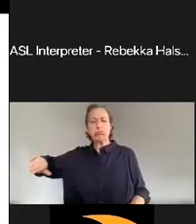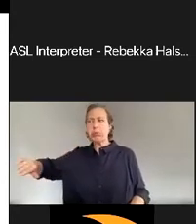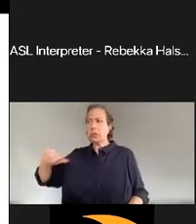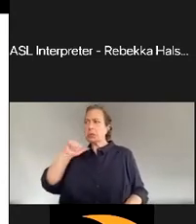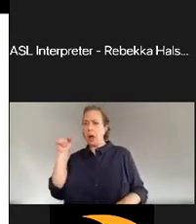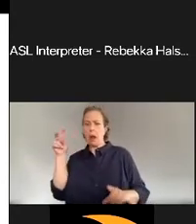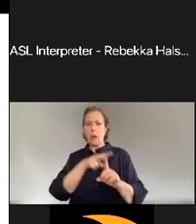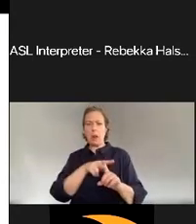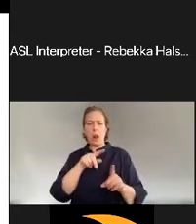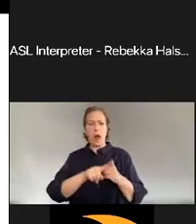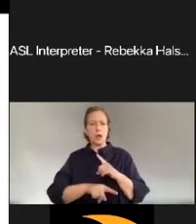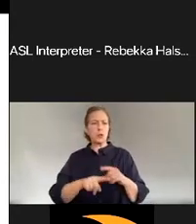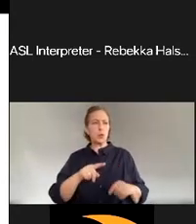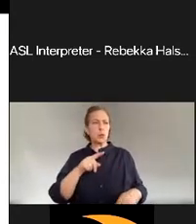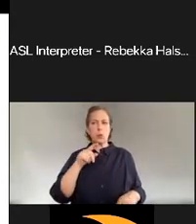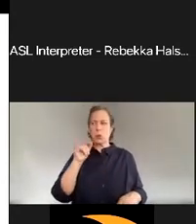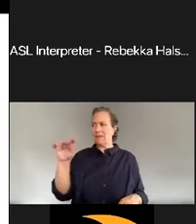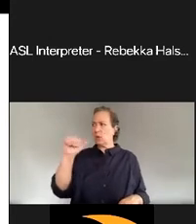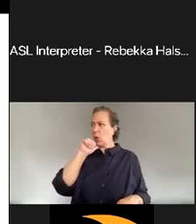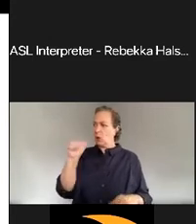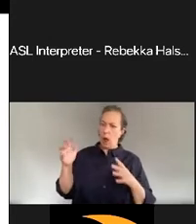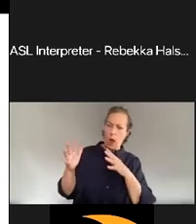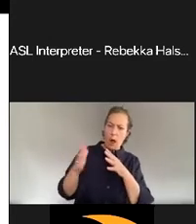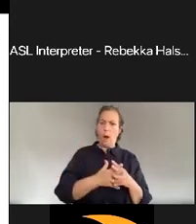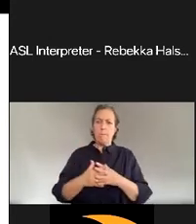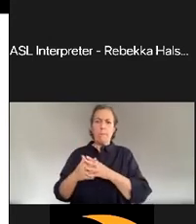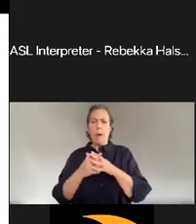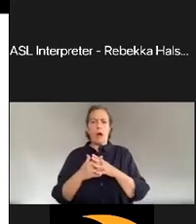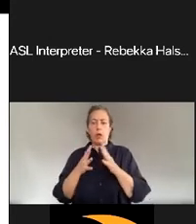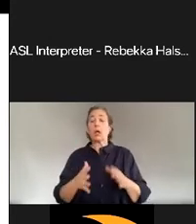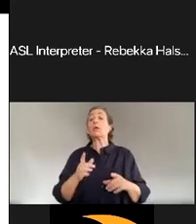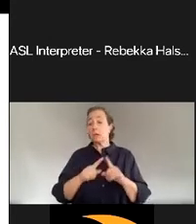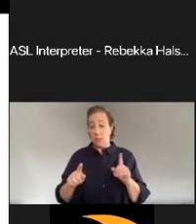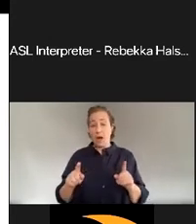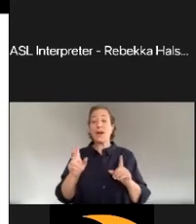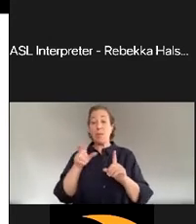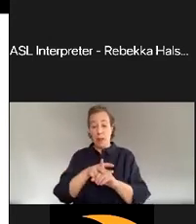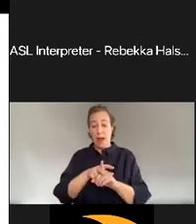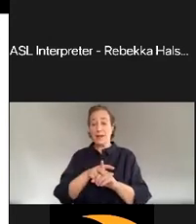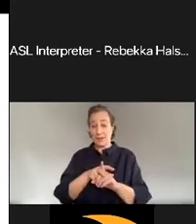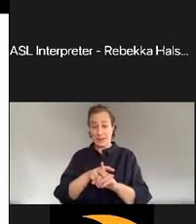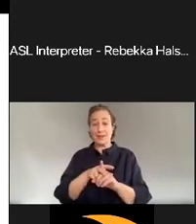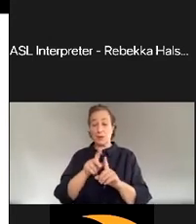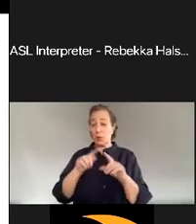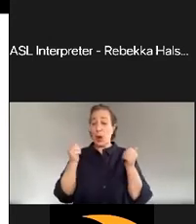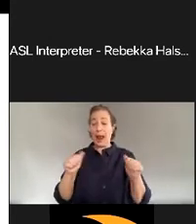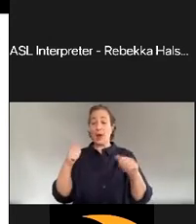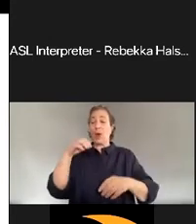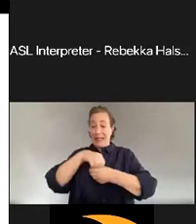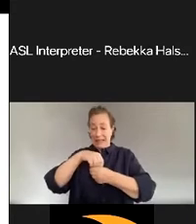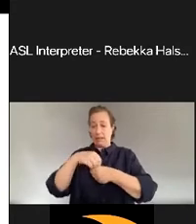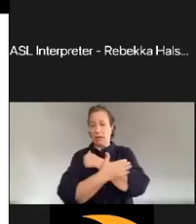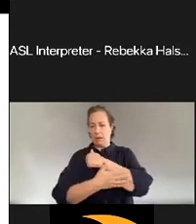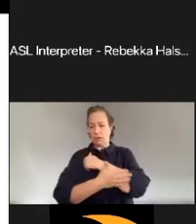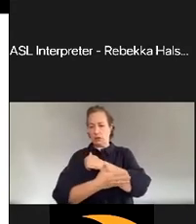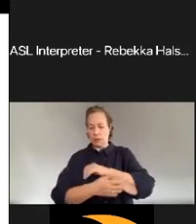a lawful permanent resident or undocumented, but in fact, that does apply. I do think that in the space